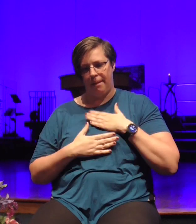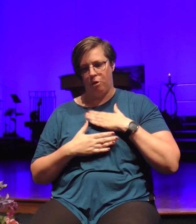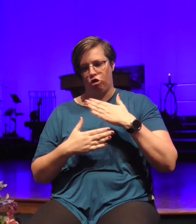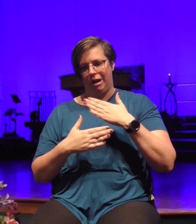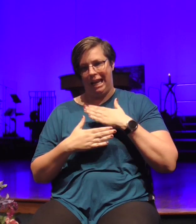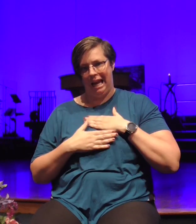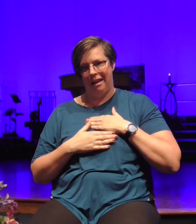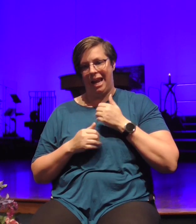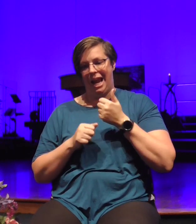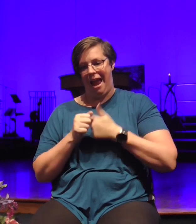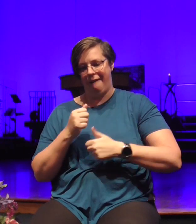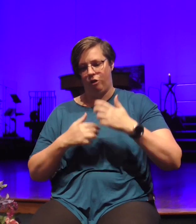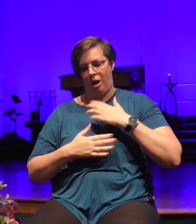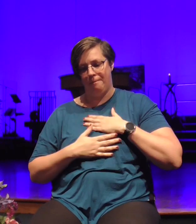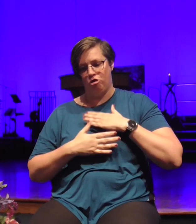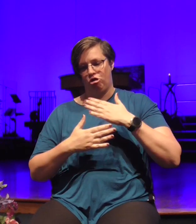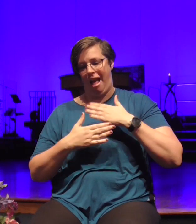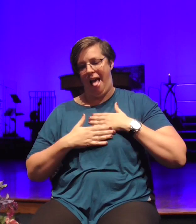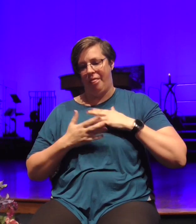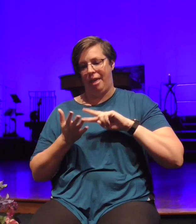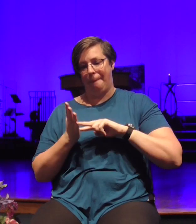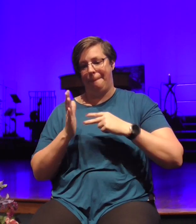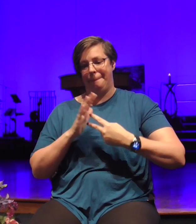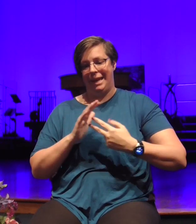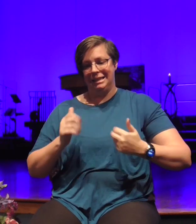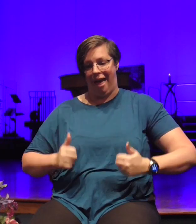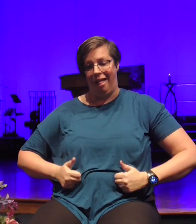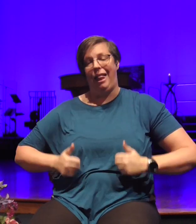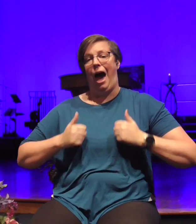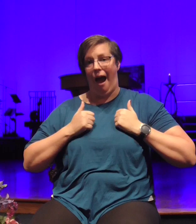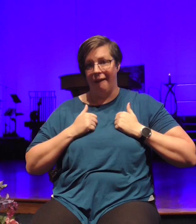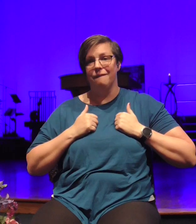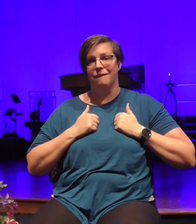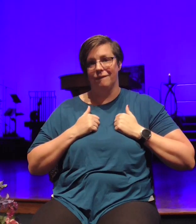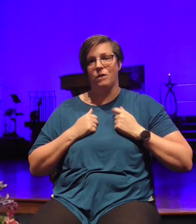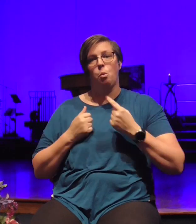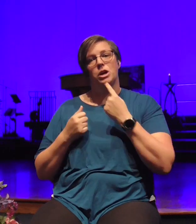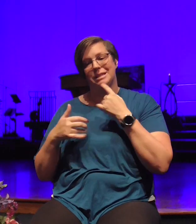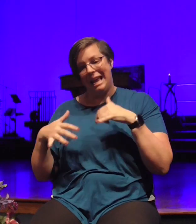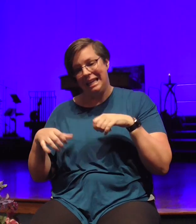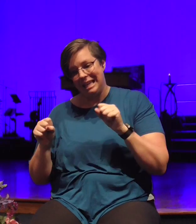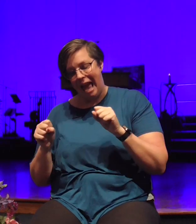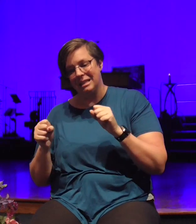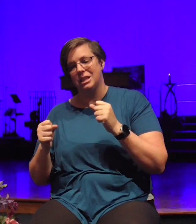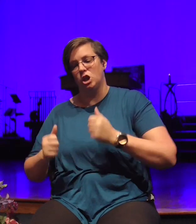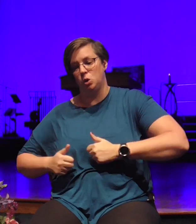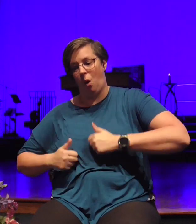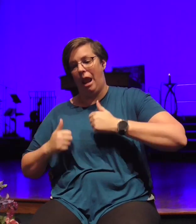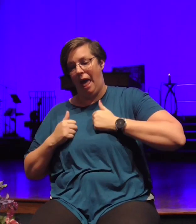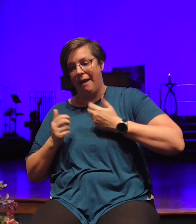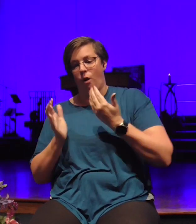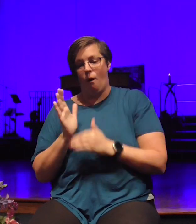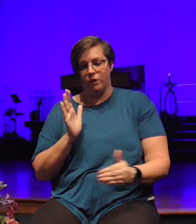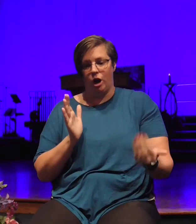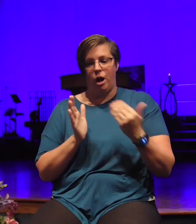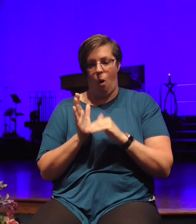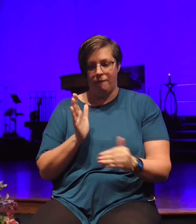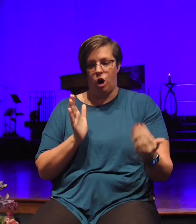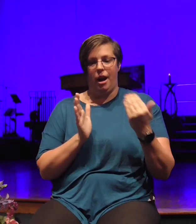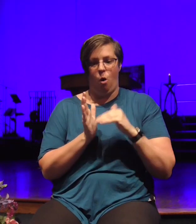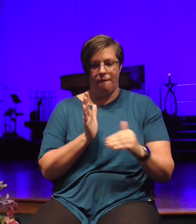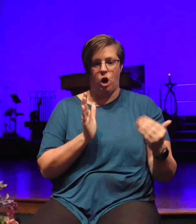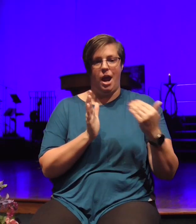of aliveness, the breath of saying yes to life over and over and over and over throughout